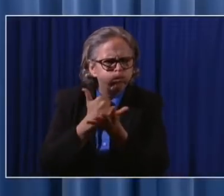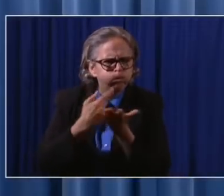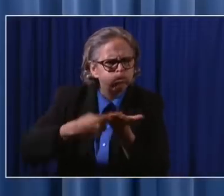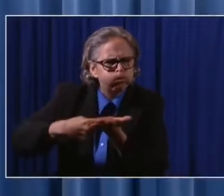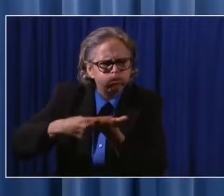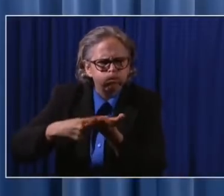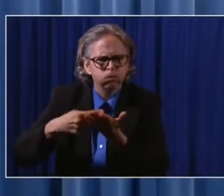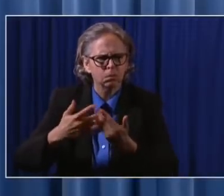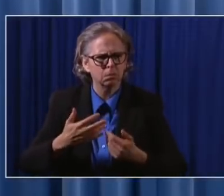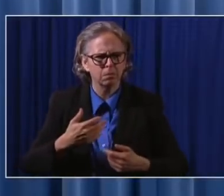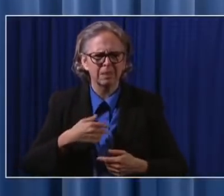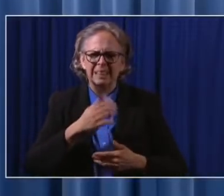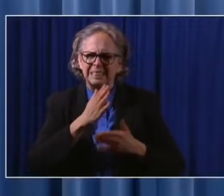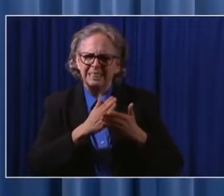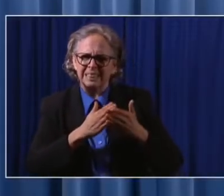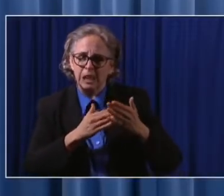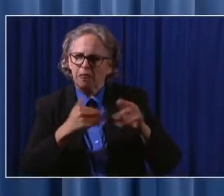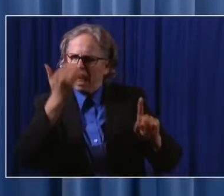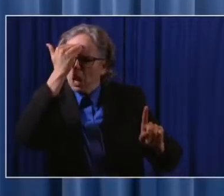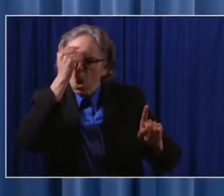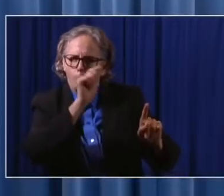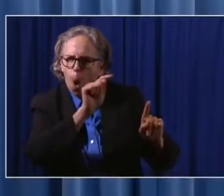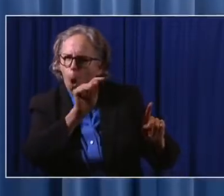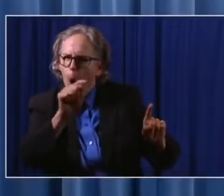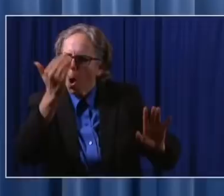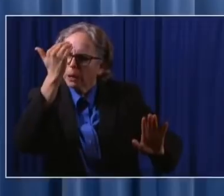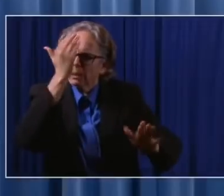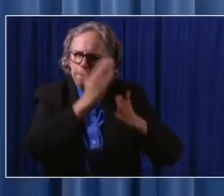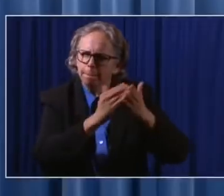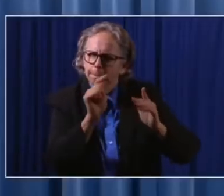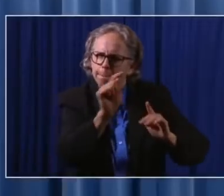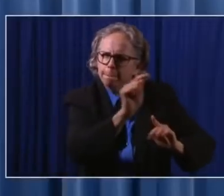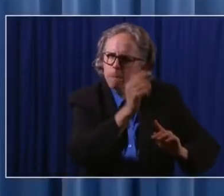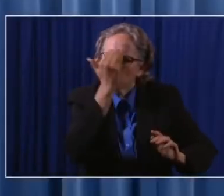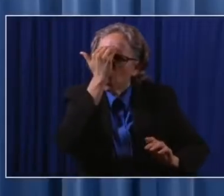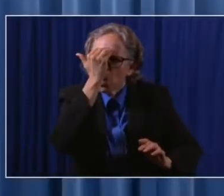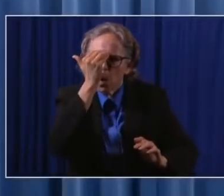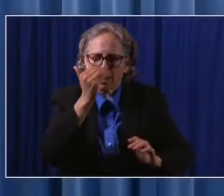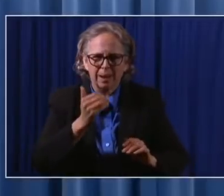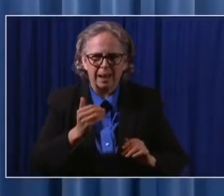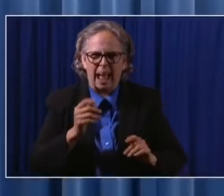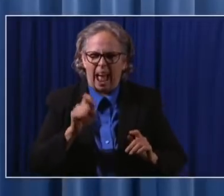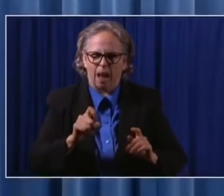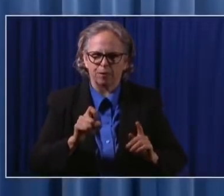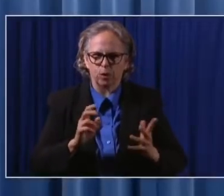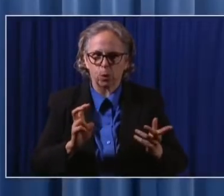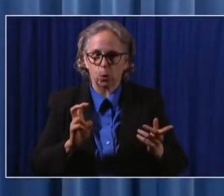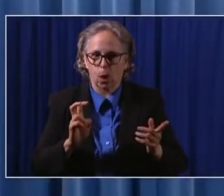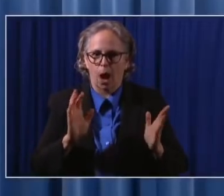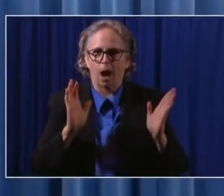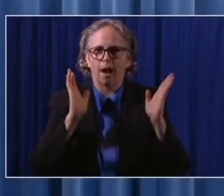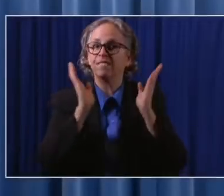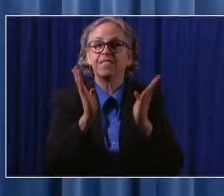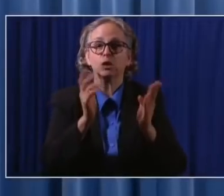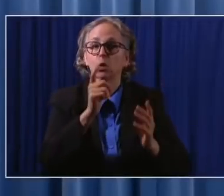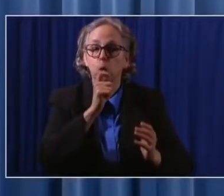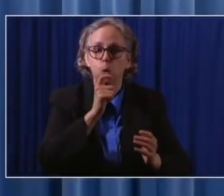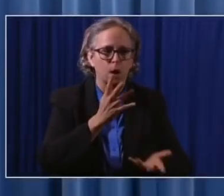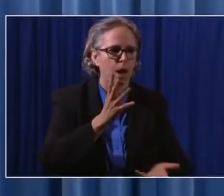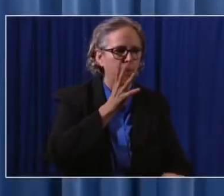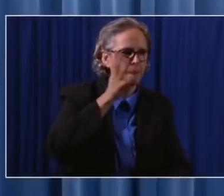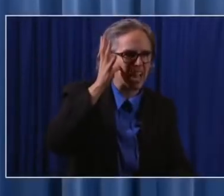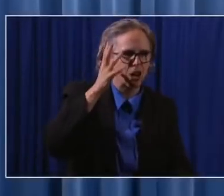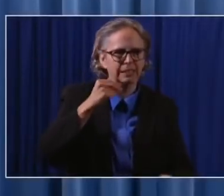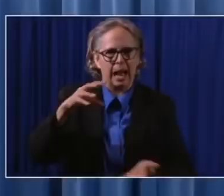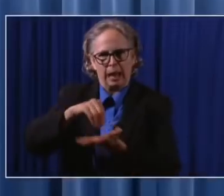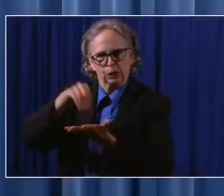know, quite candidly, that they have to sell this to parents and to students that, you know, they are providing